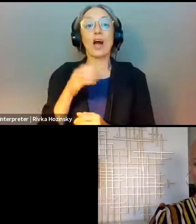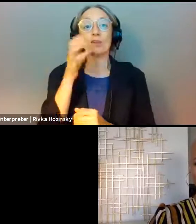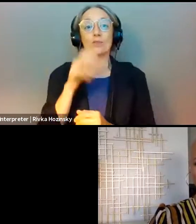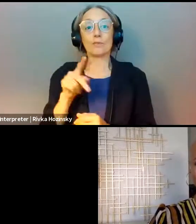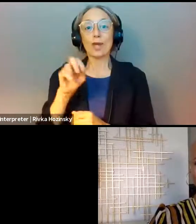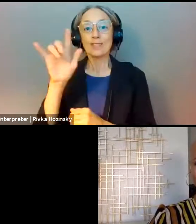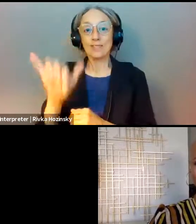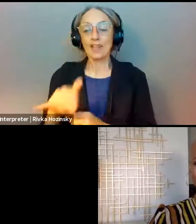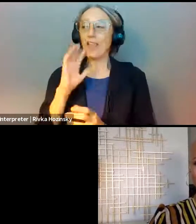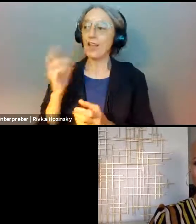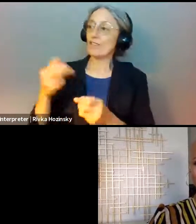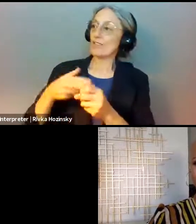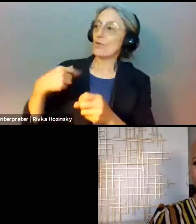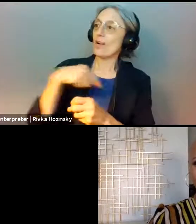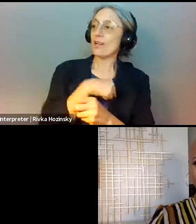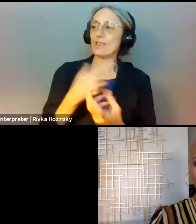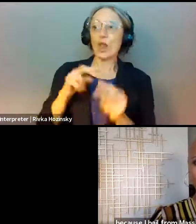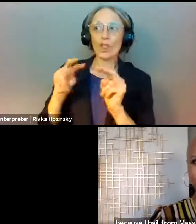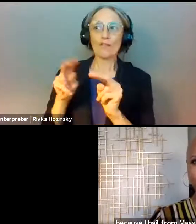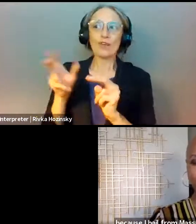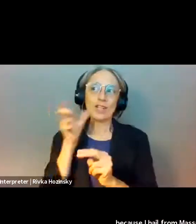to hearing from you.